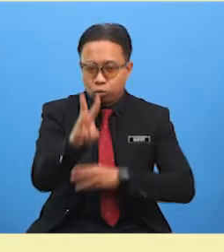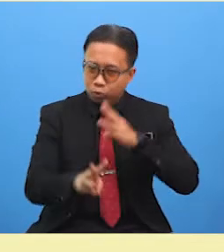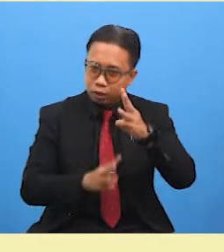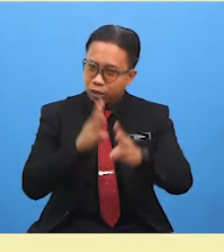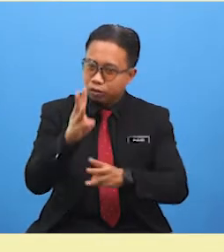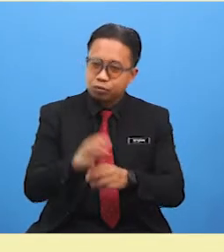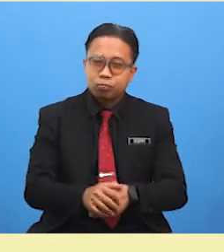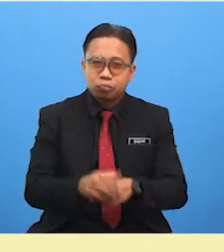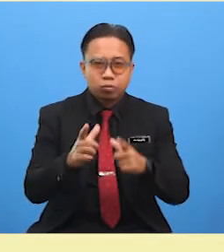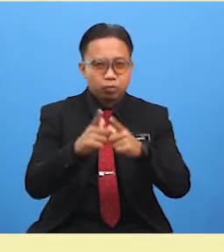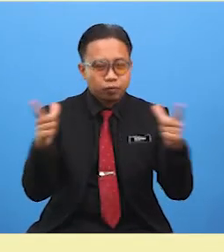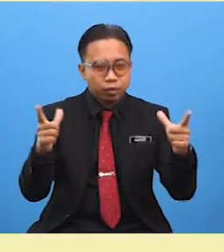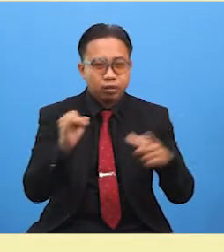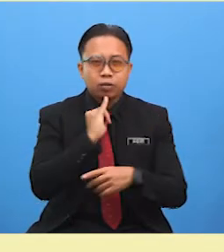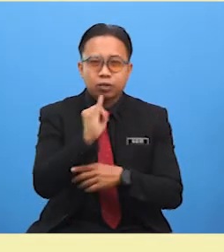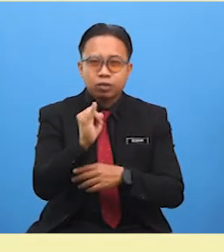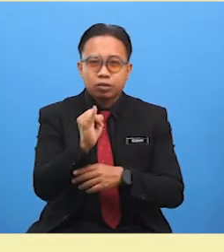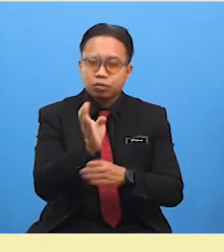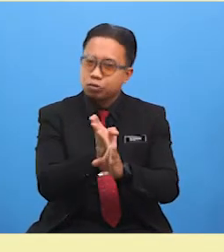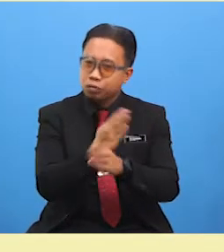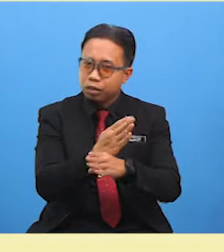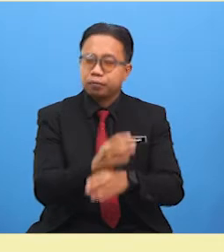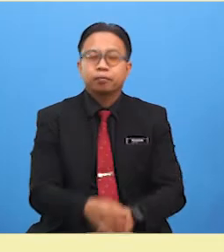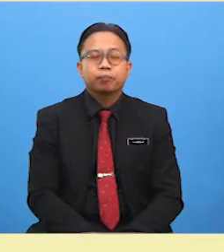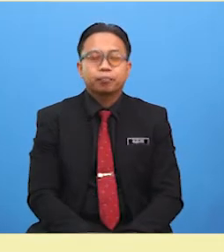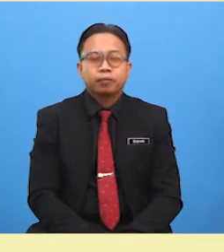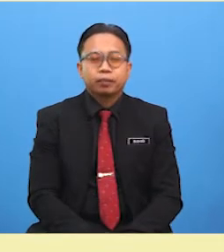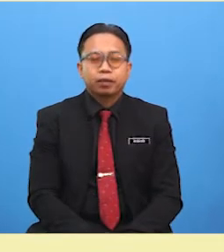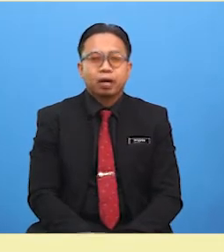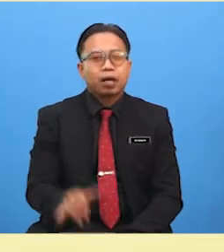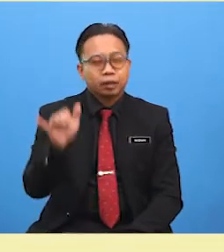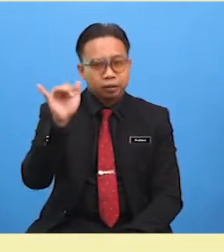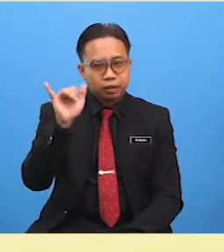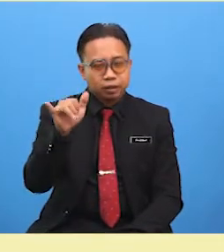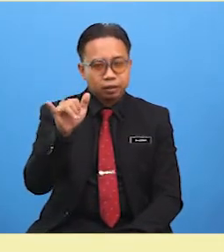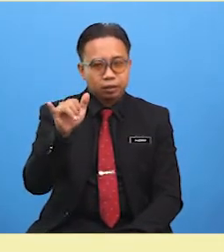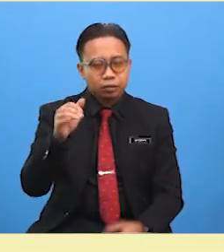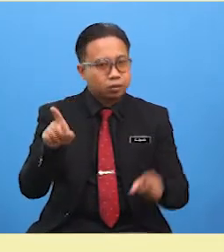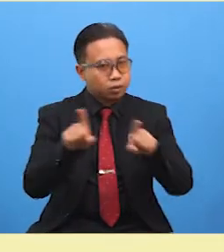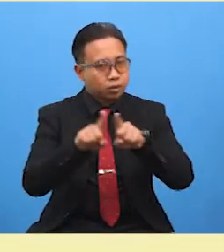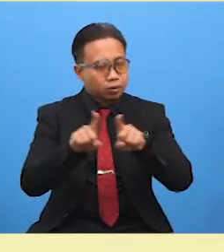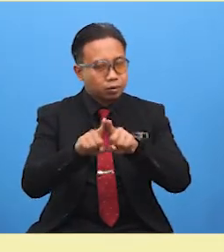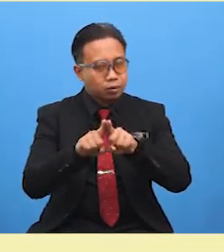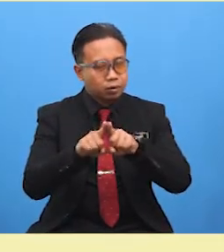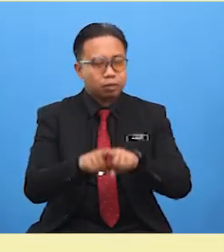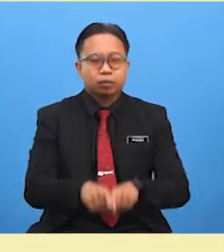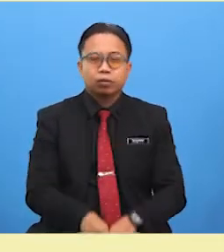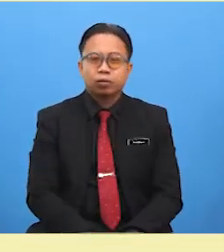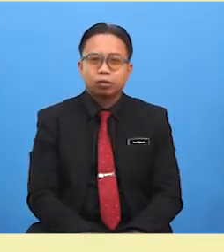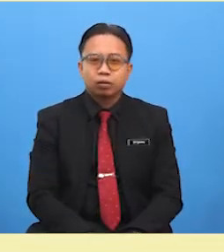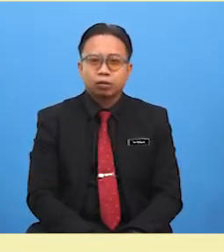The difference is in terms of designs. And yet, the similarity is